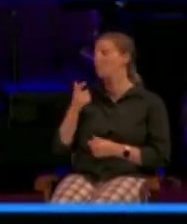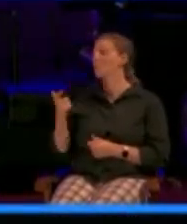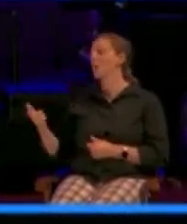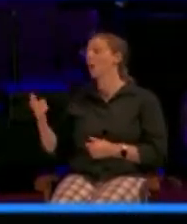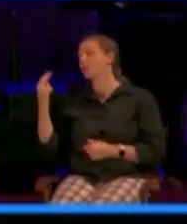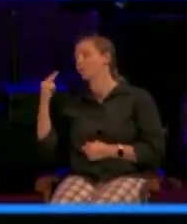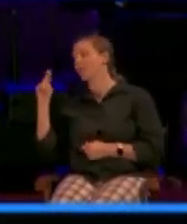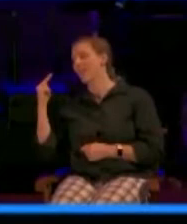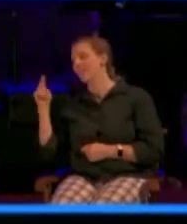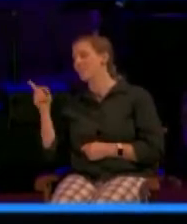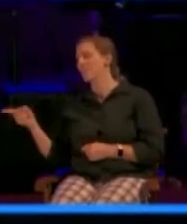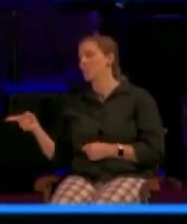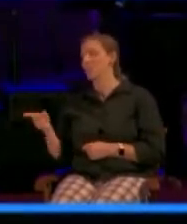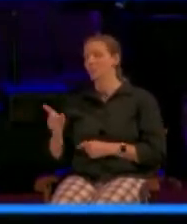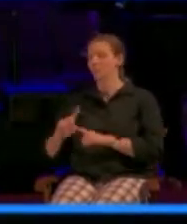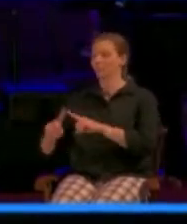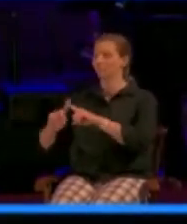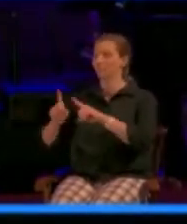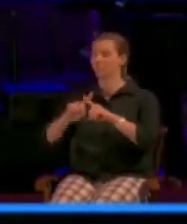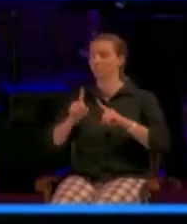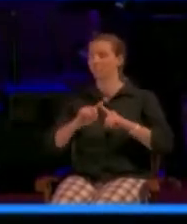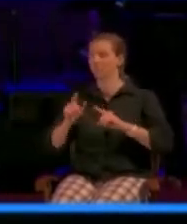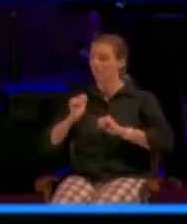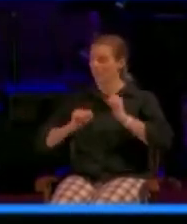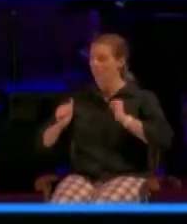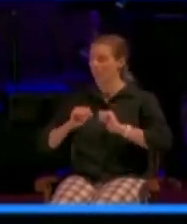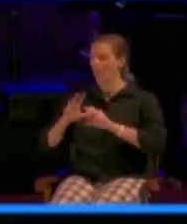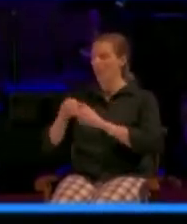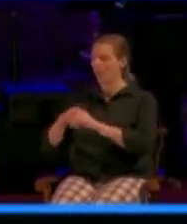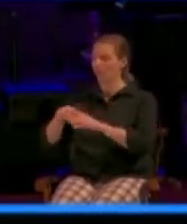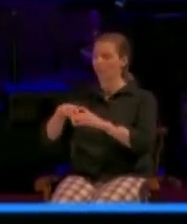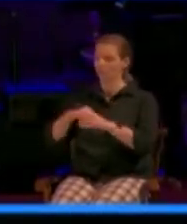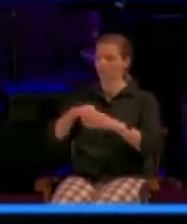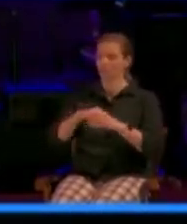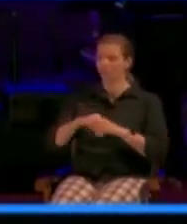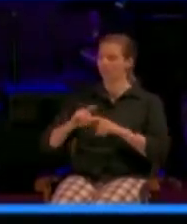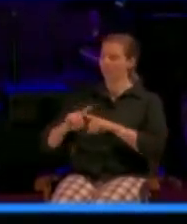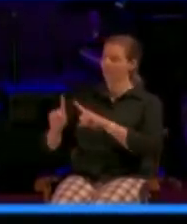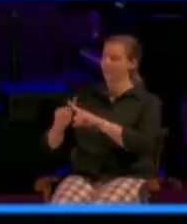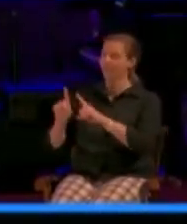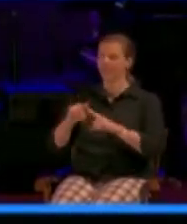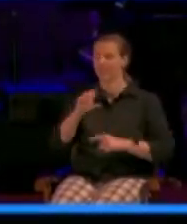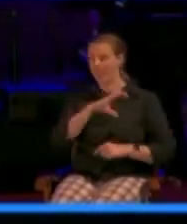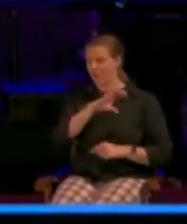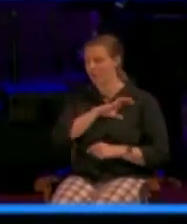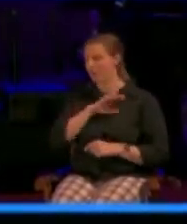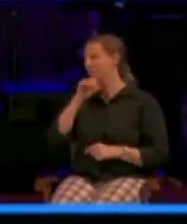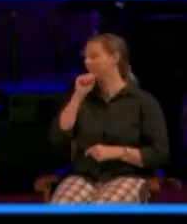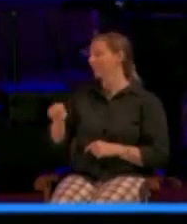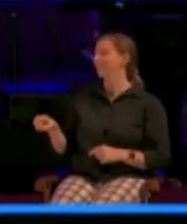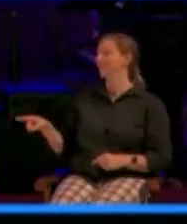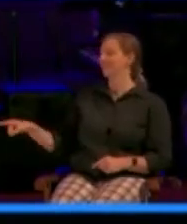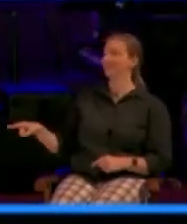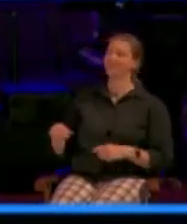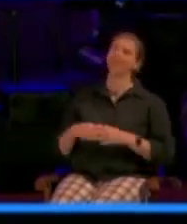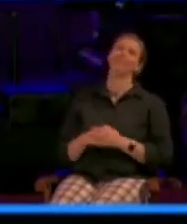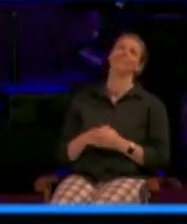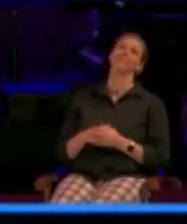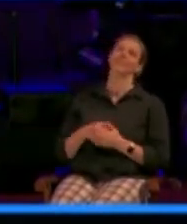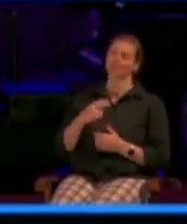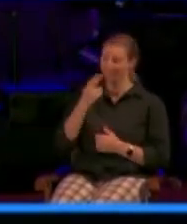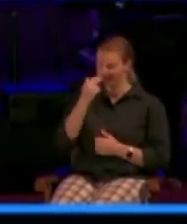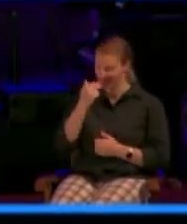and take a shoebox and take some of Mama's costume jewelry and put it in that shoebox and go out in his yard or his